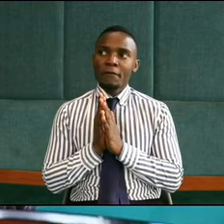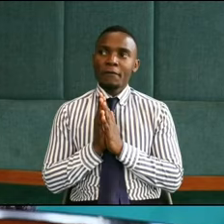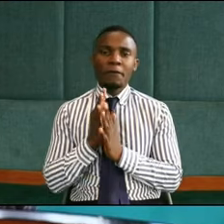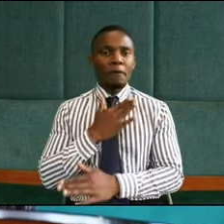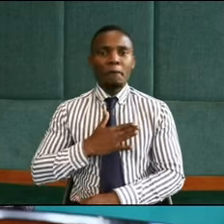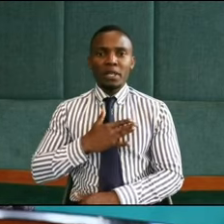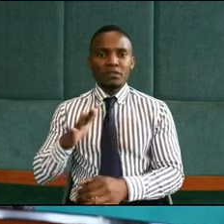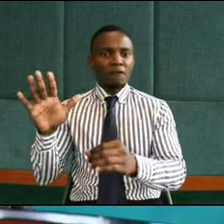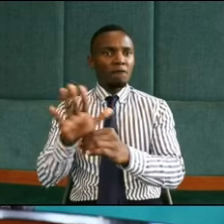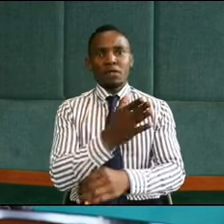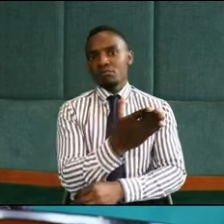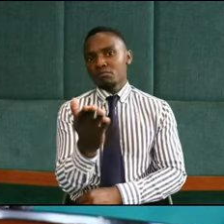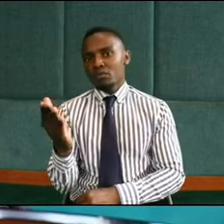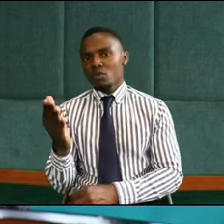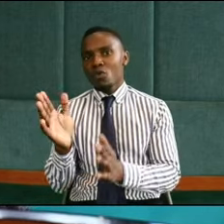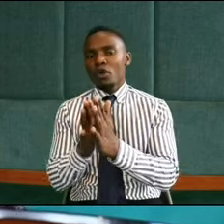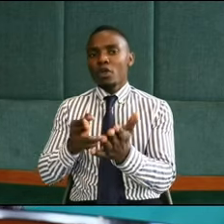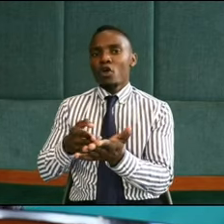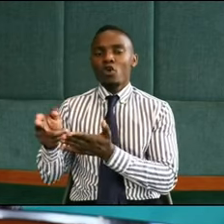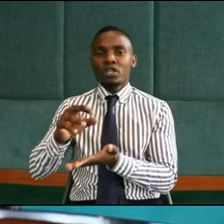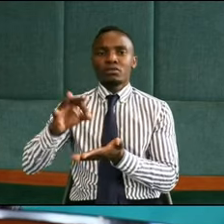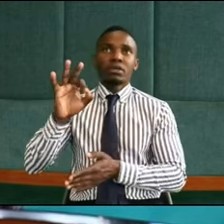fill this place with your Holy Spirit.